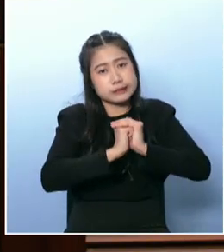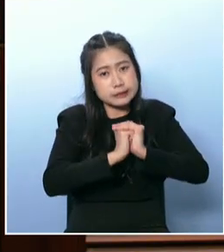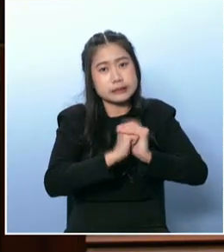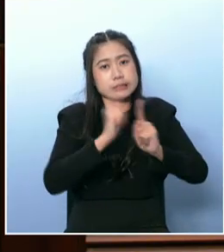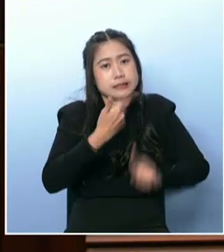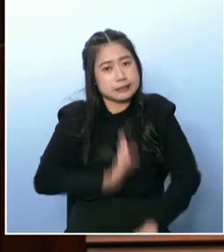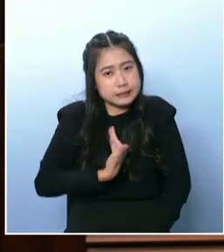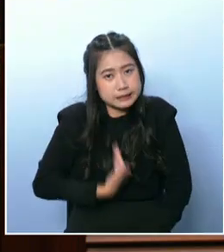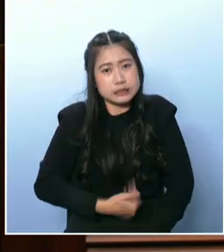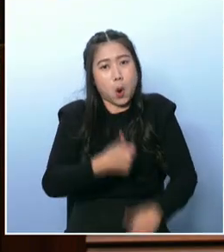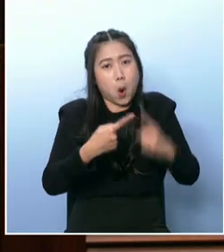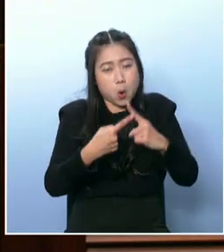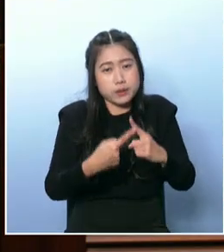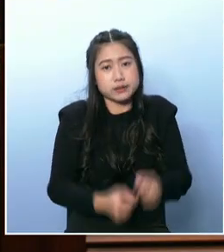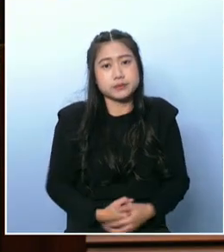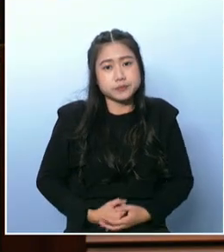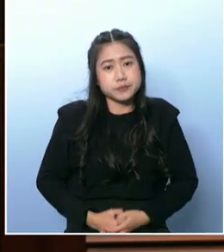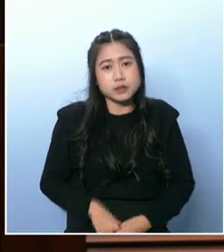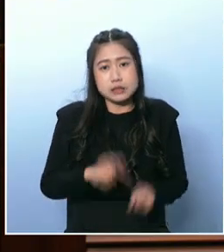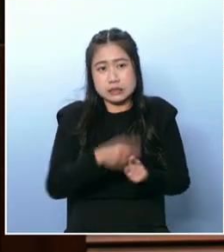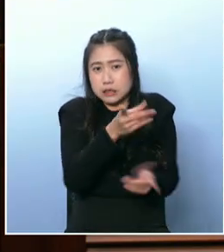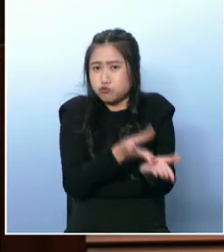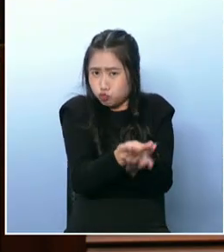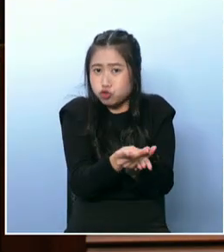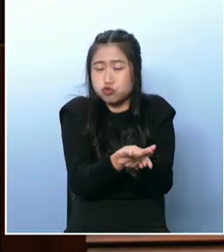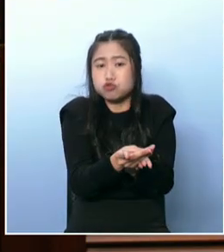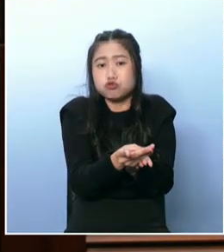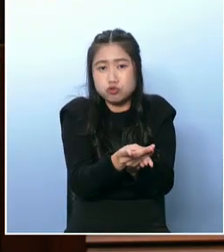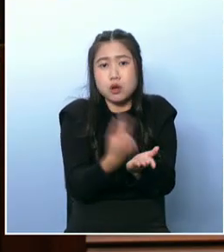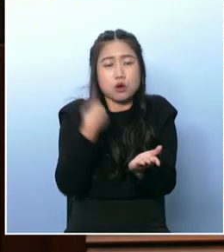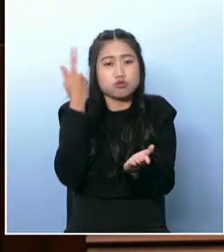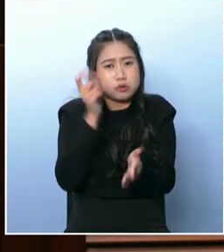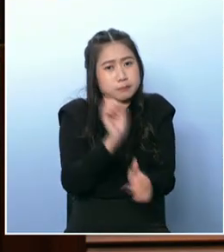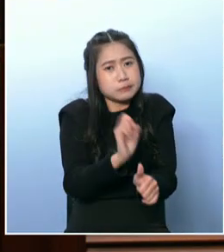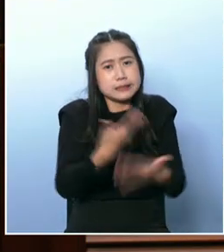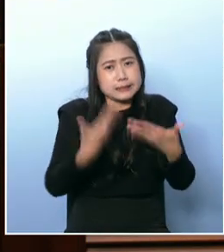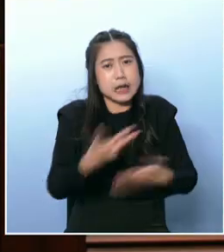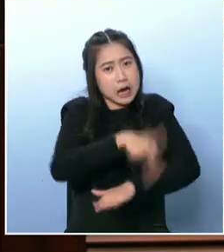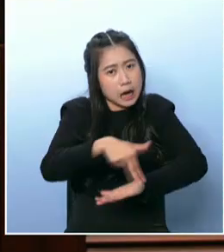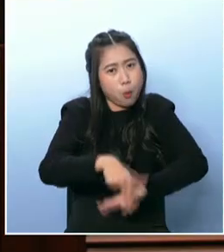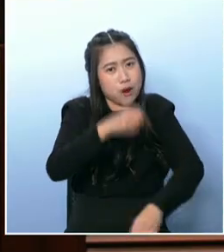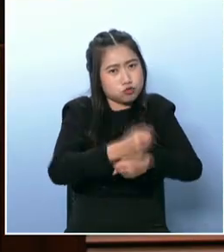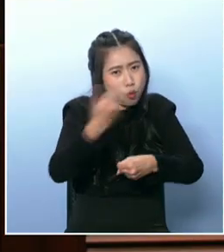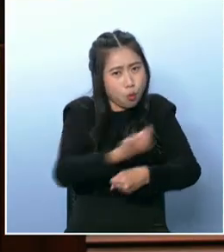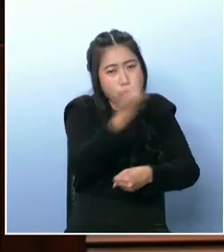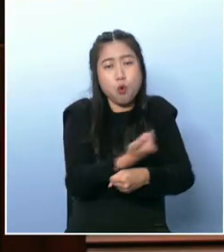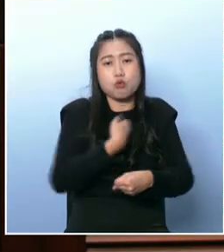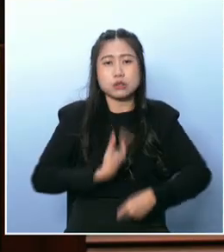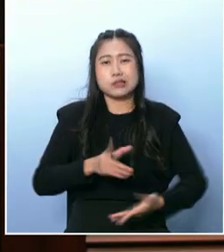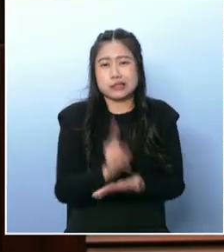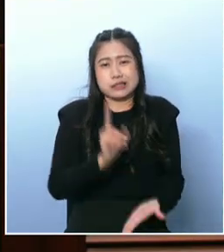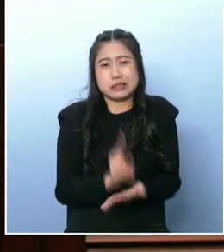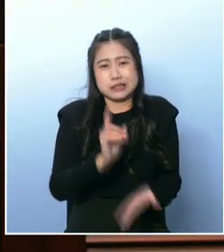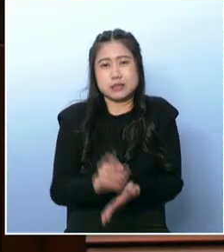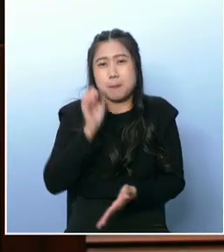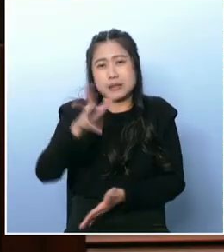long-term financial plan. Commissioner, you are a good person and you are an expert in this area. I hope you